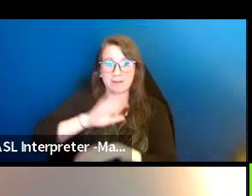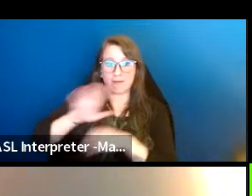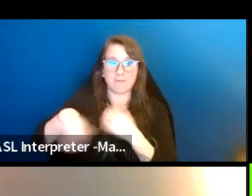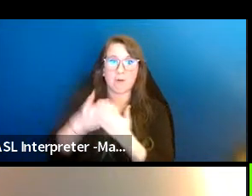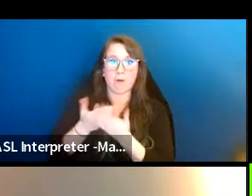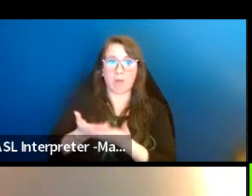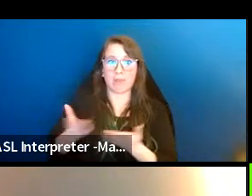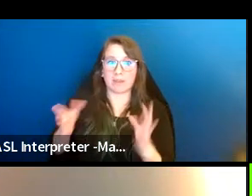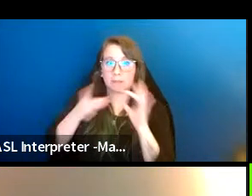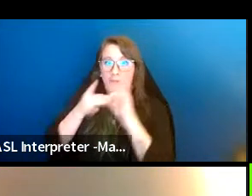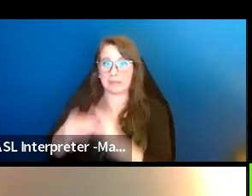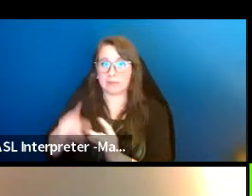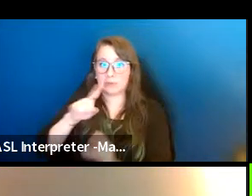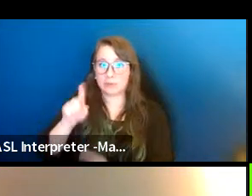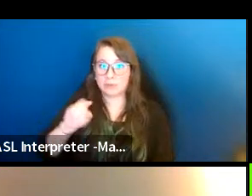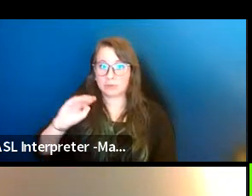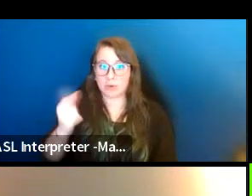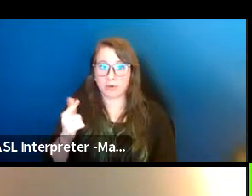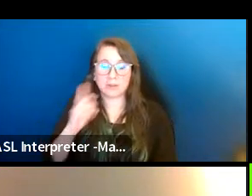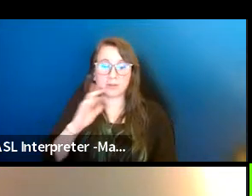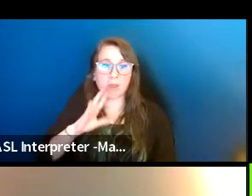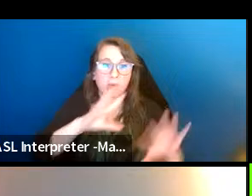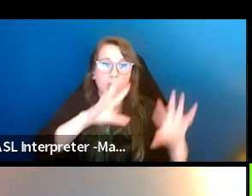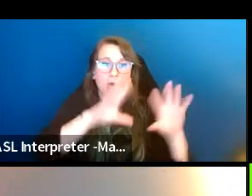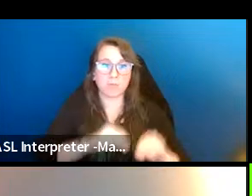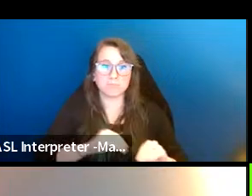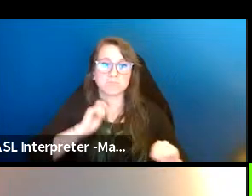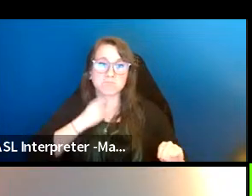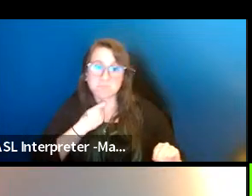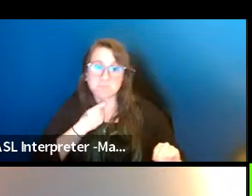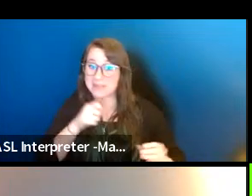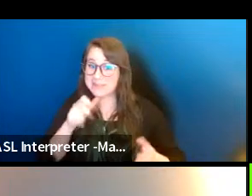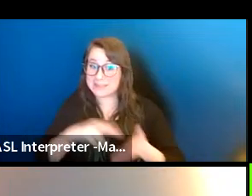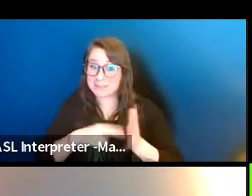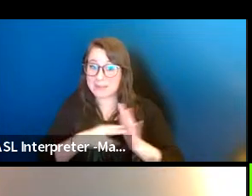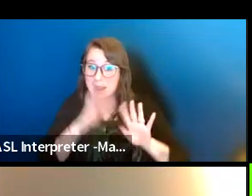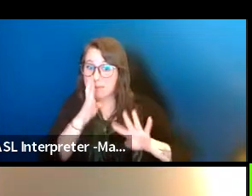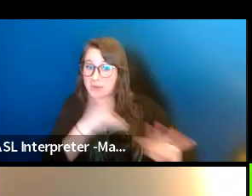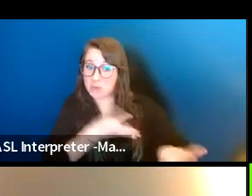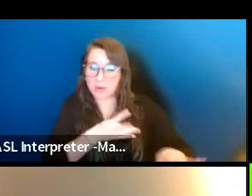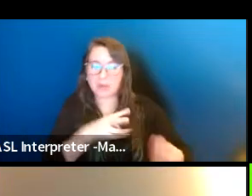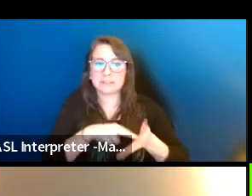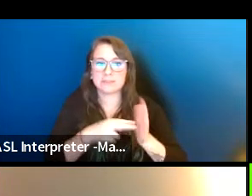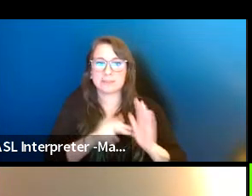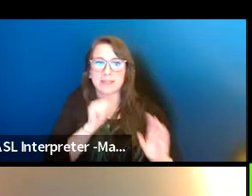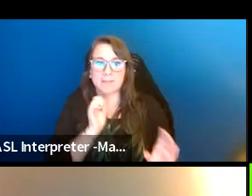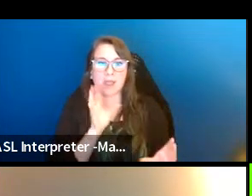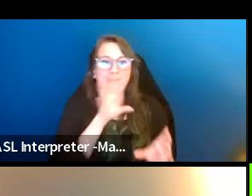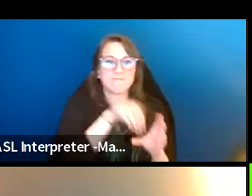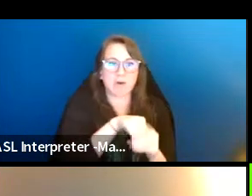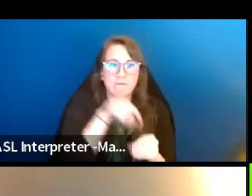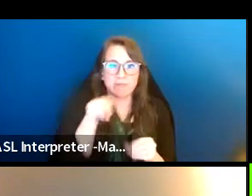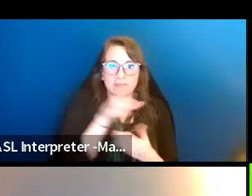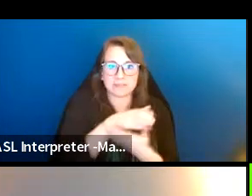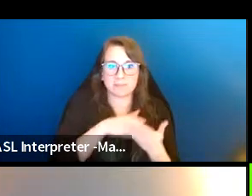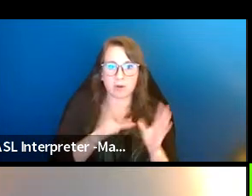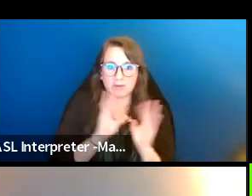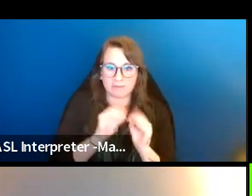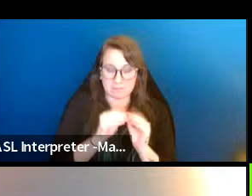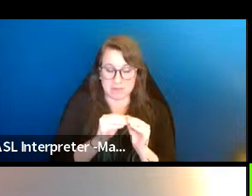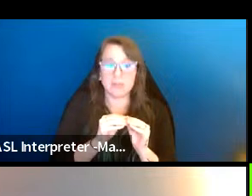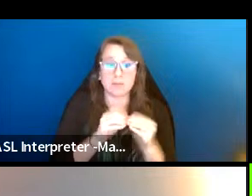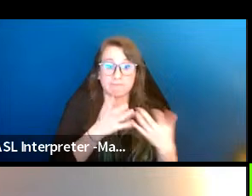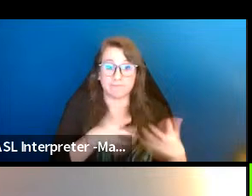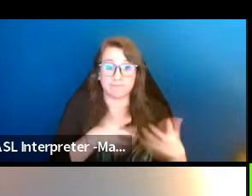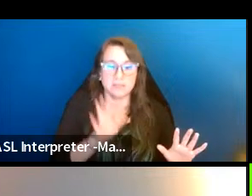use. So I'm going to go mic off, camera off, but it doesn't mean I'm ignoring you. It means I'm just not partaking in this part of the meeting, and I will be back for the